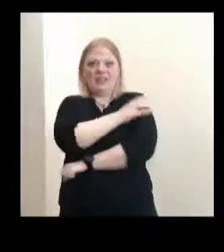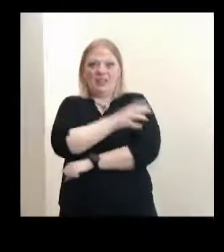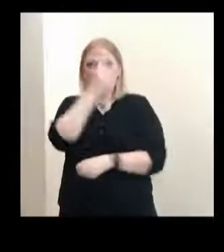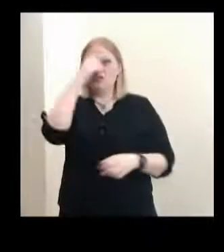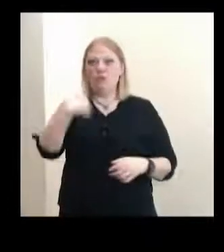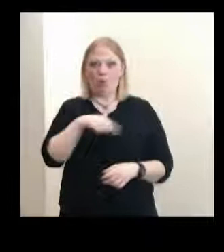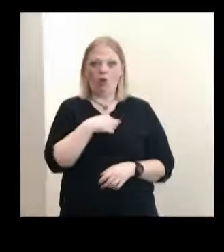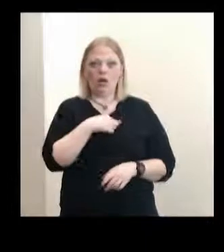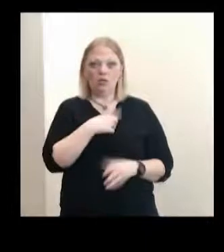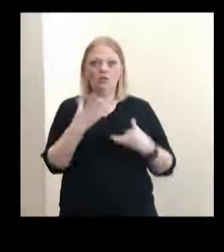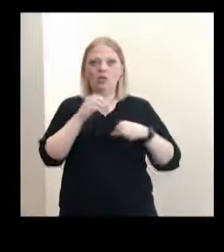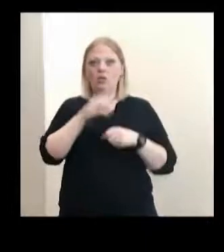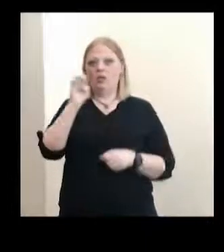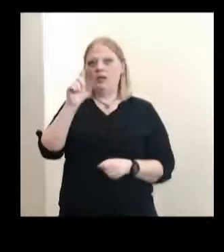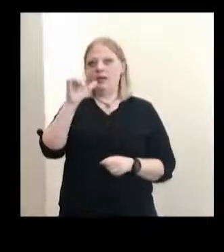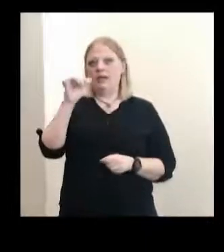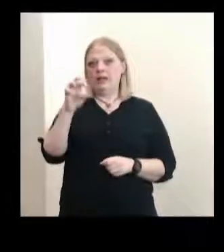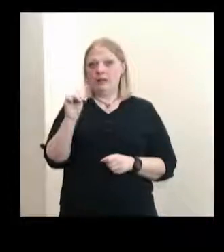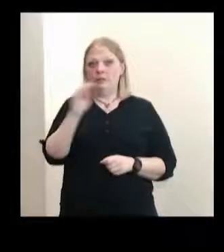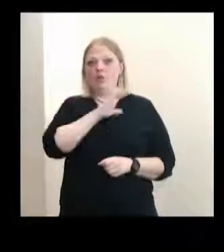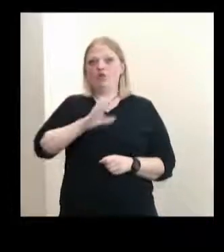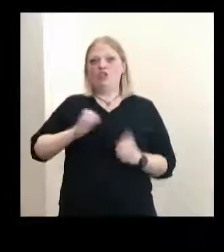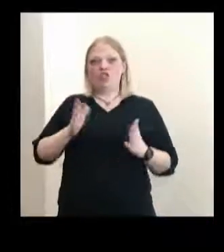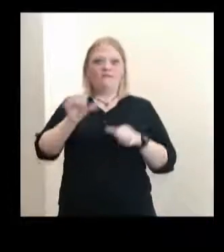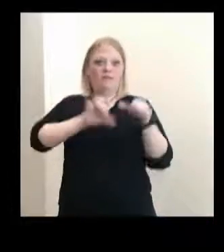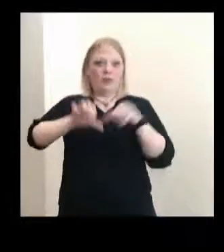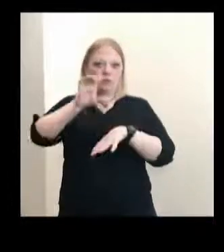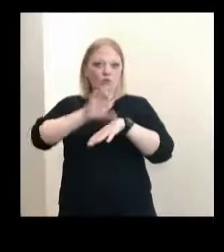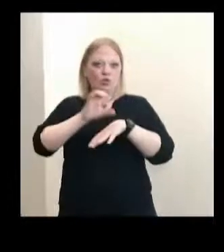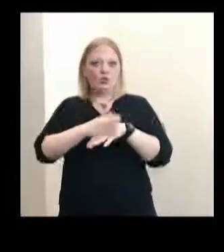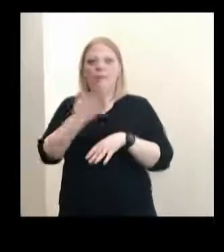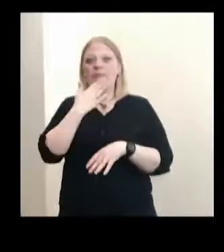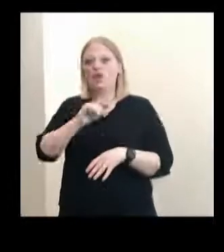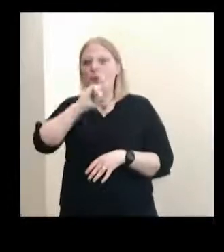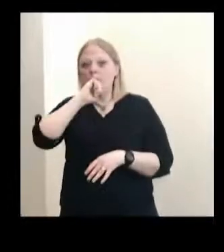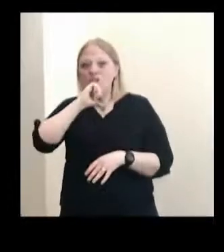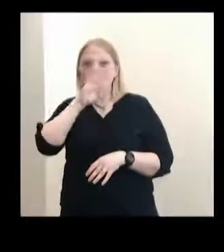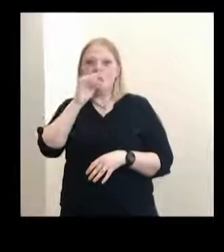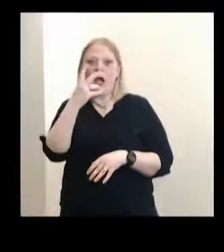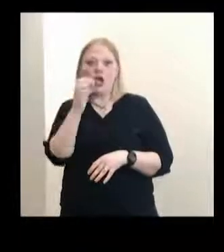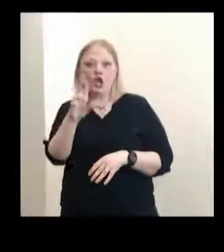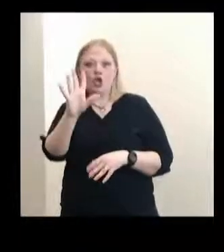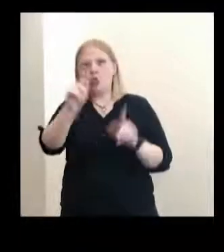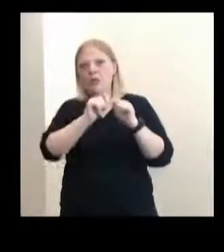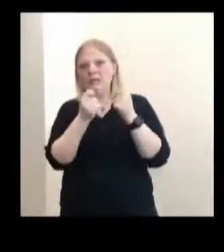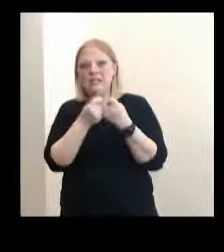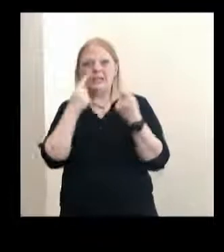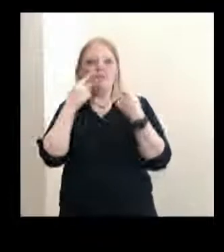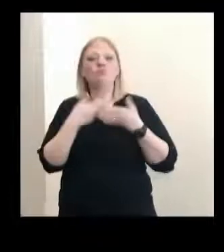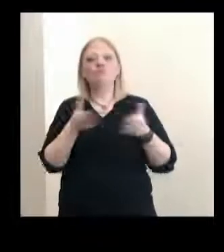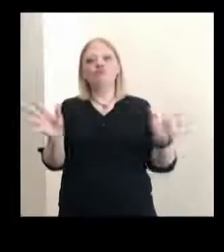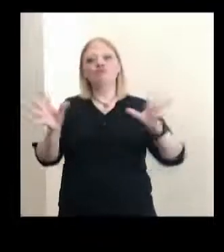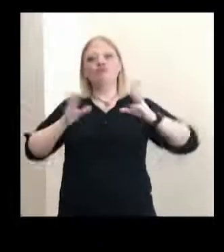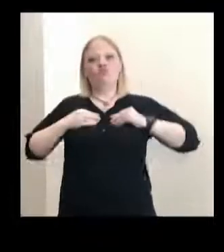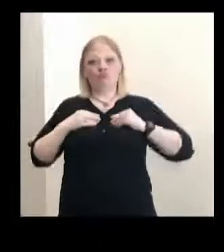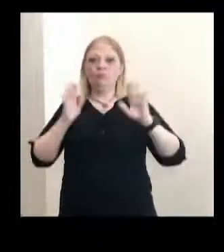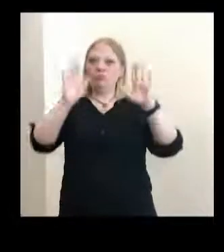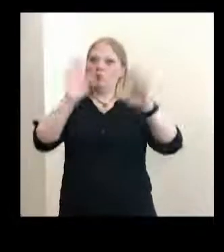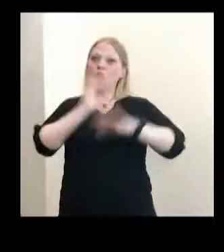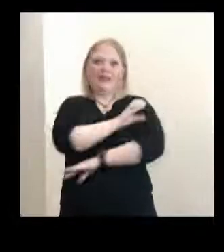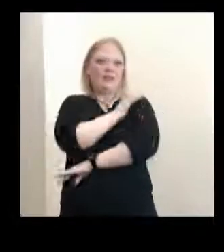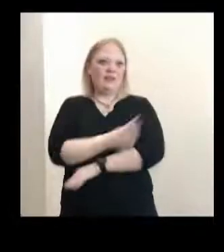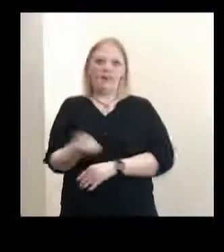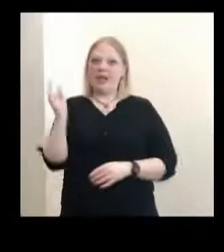us, including Elam Christian Fellowship Church. Thank you, Bishop Bronner and your team, for opening up your doors. Had a great clinic there last